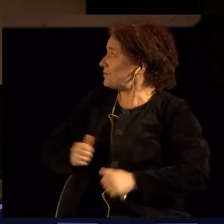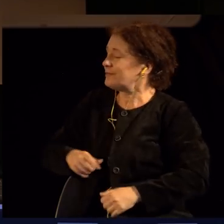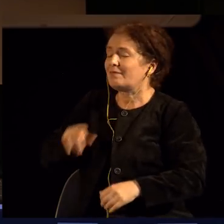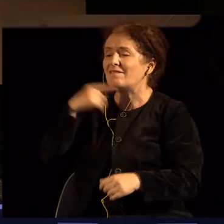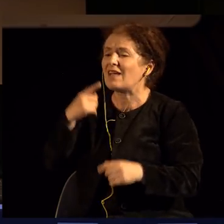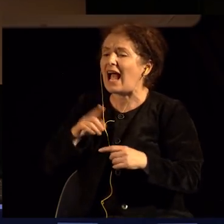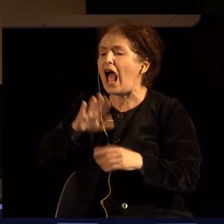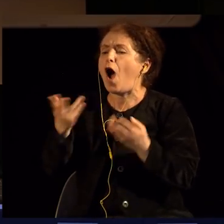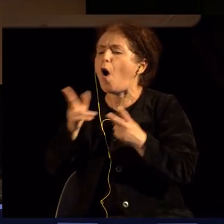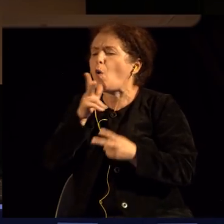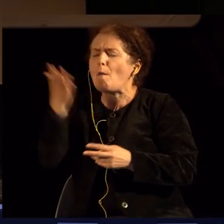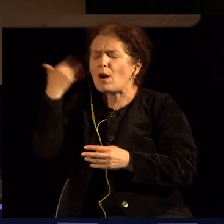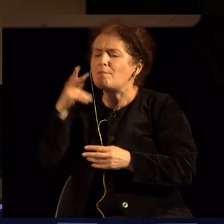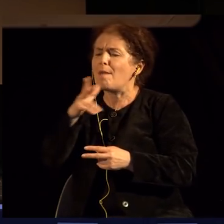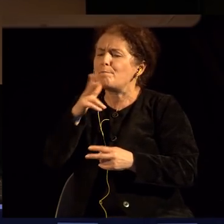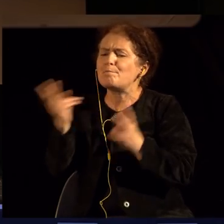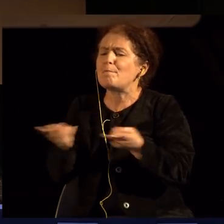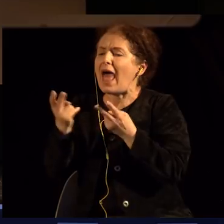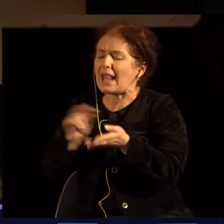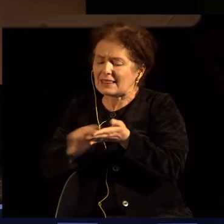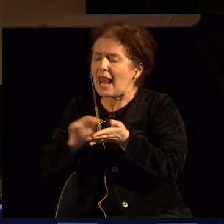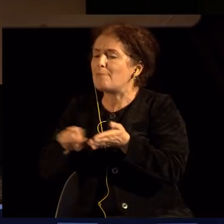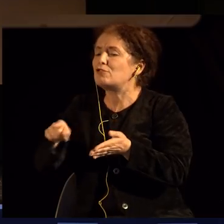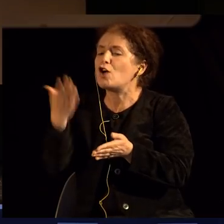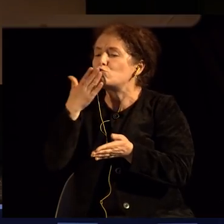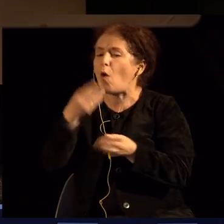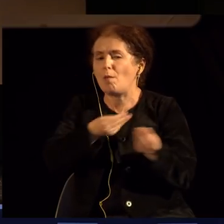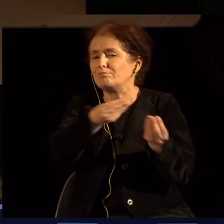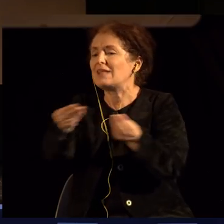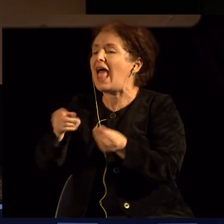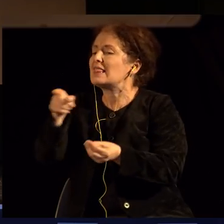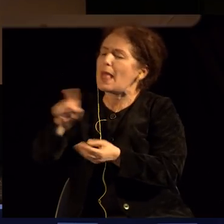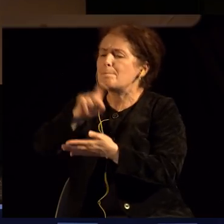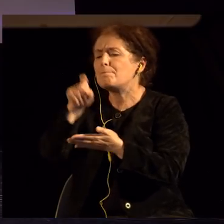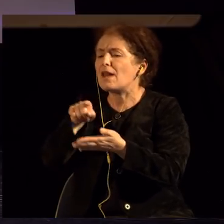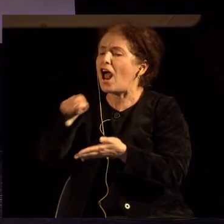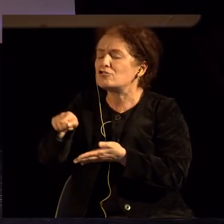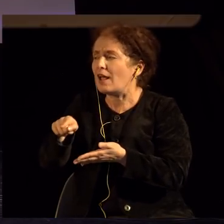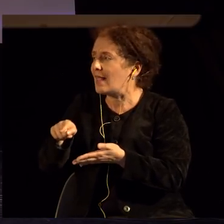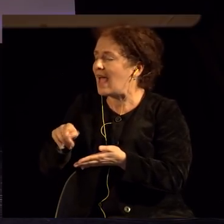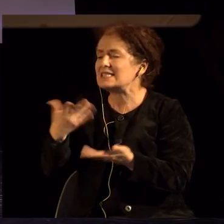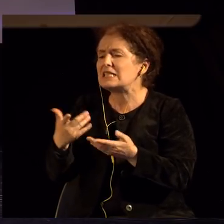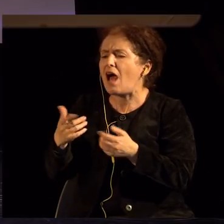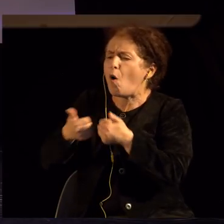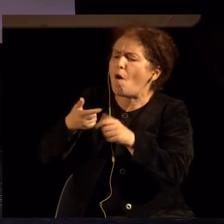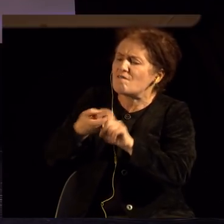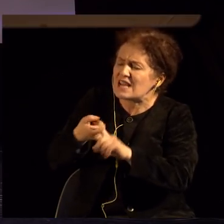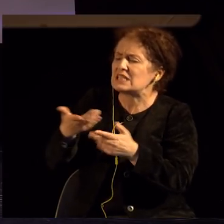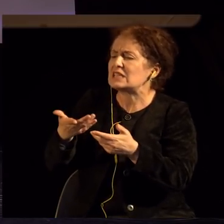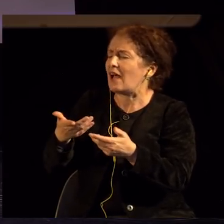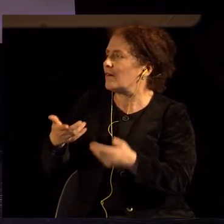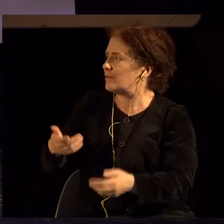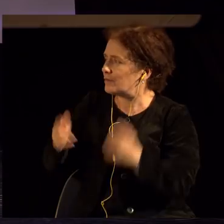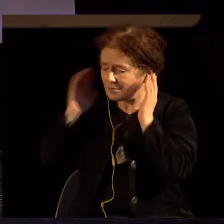question to a sex and relationships expert, 58% of the questions was about pleasure. And if you ask young